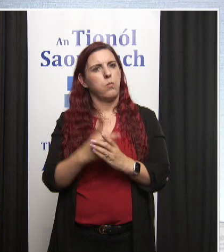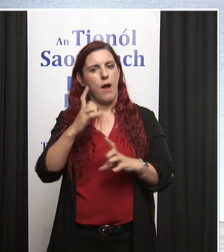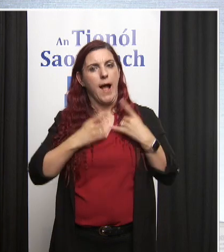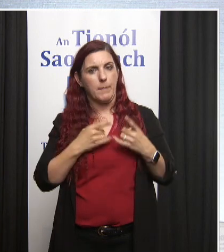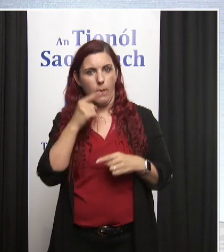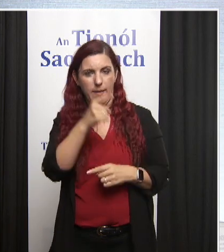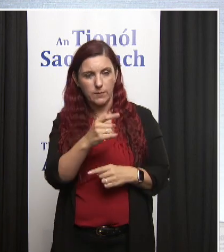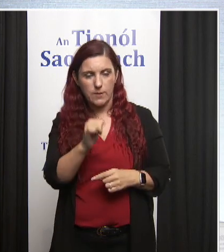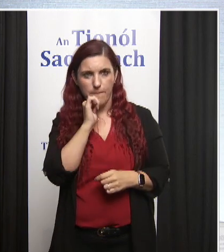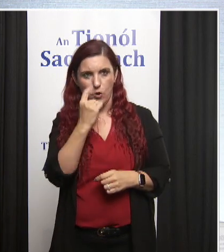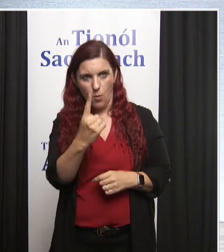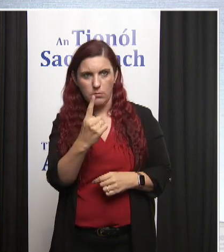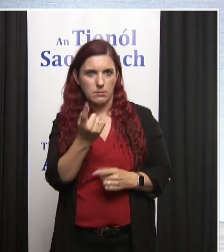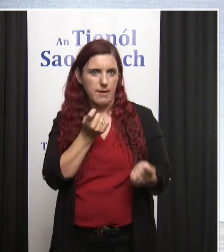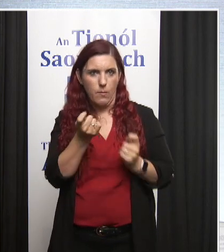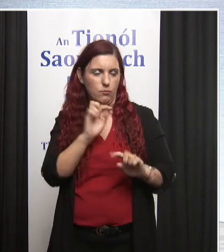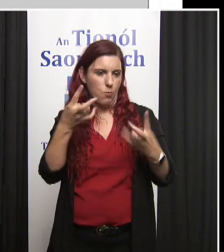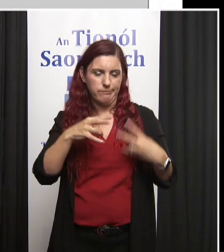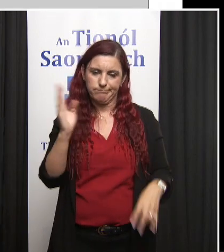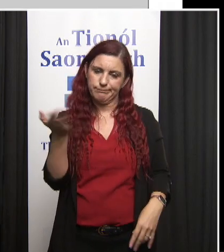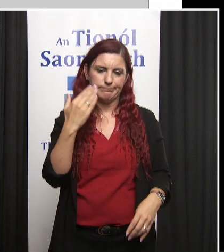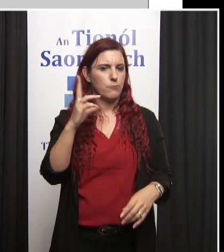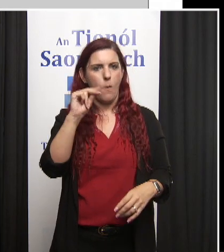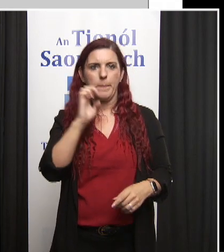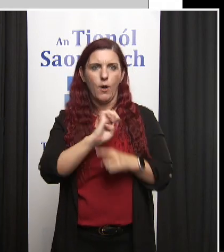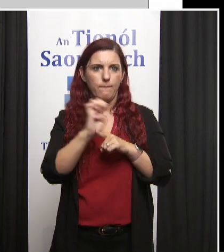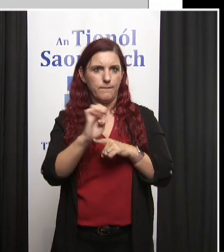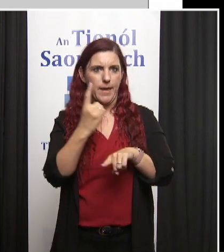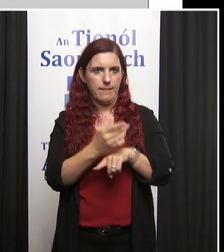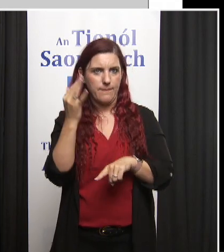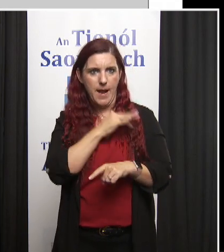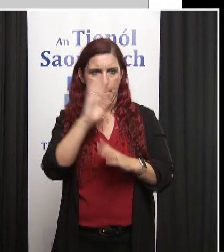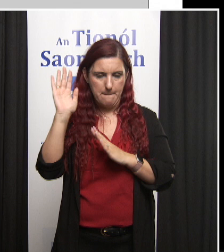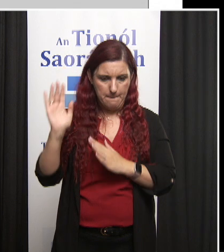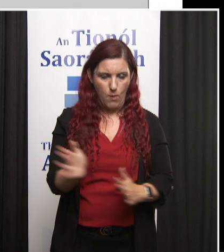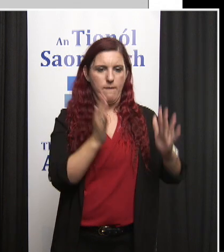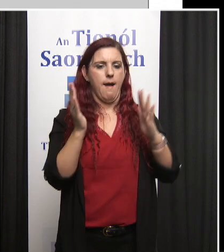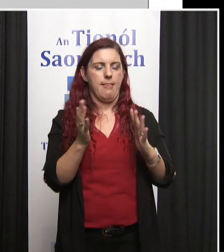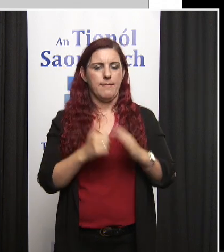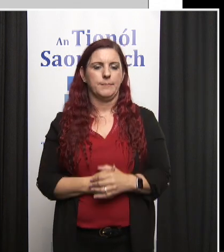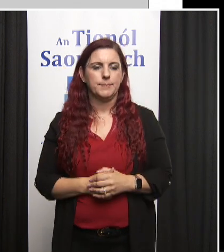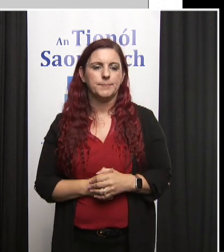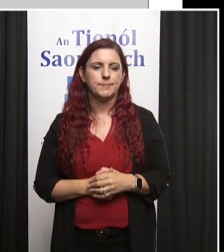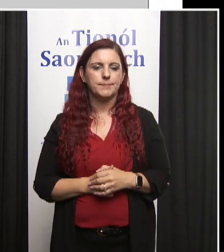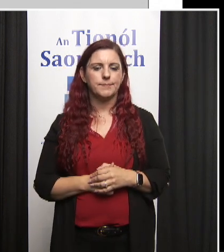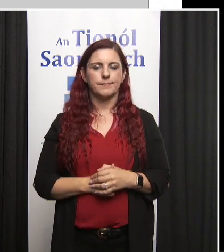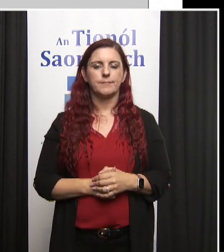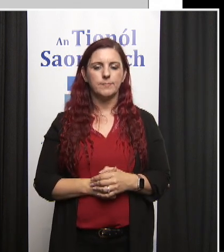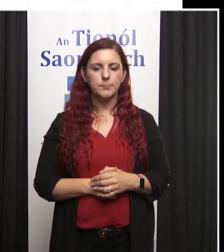that was the 4th slide we dealt with, and was really quick. We were like, no, it's okay, it's fine. So we moved on from that and we went on to the next slide